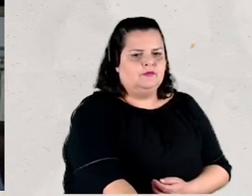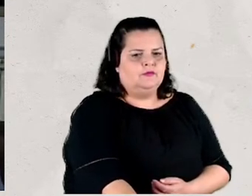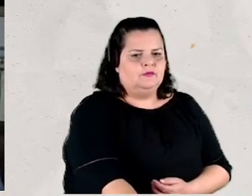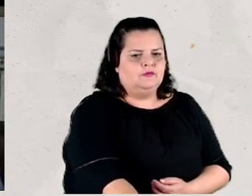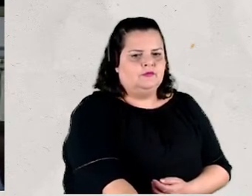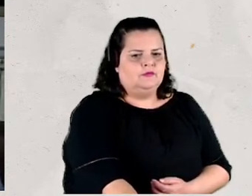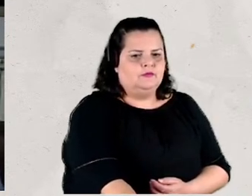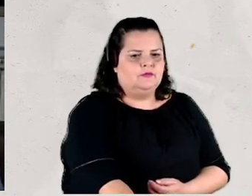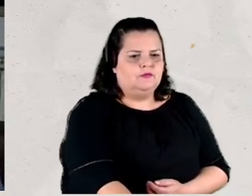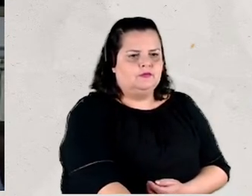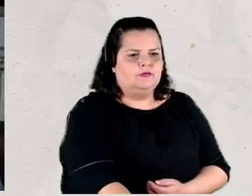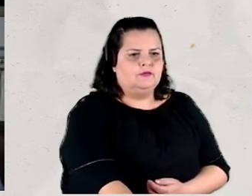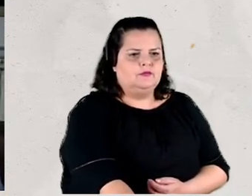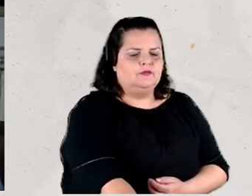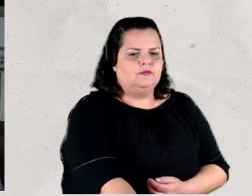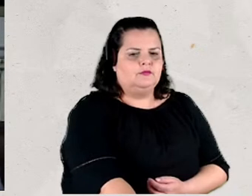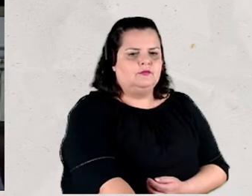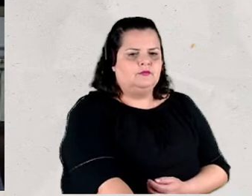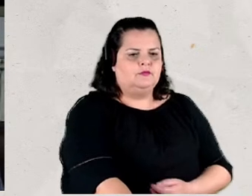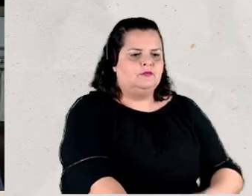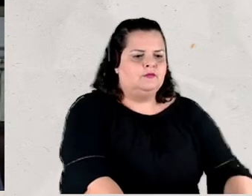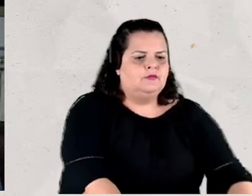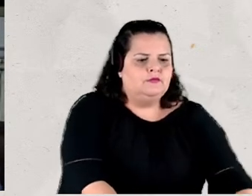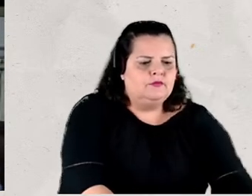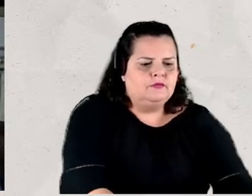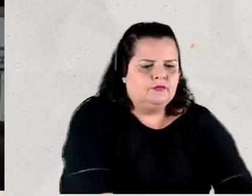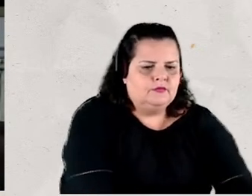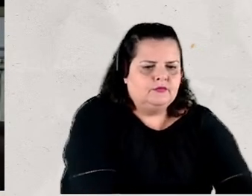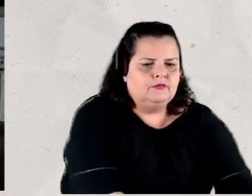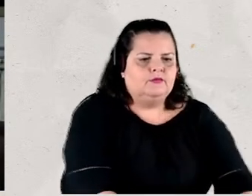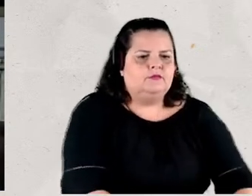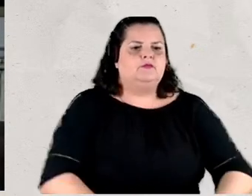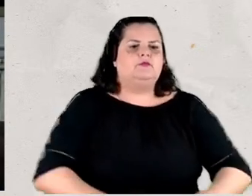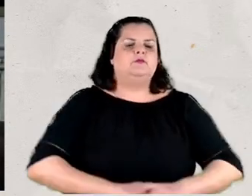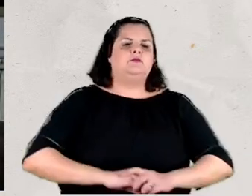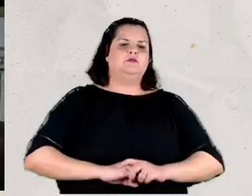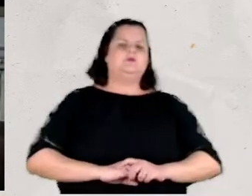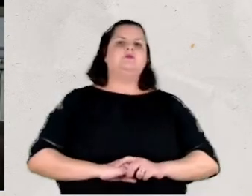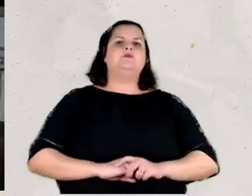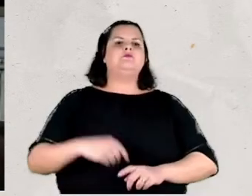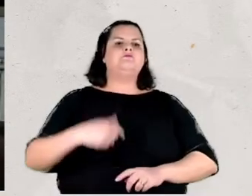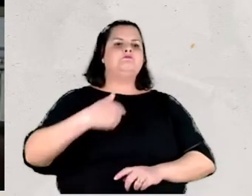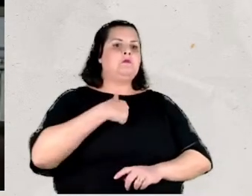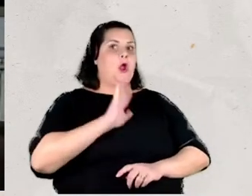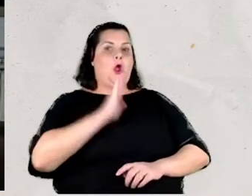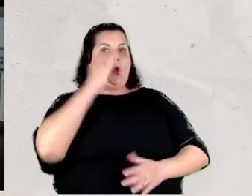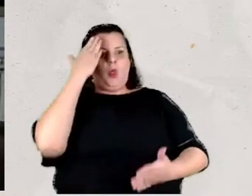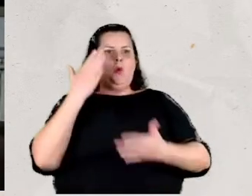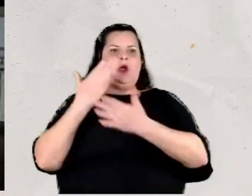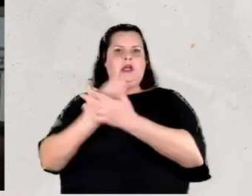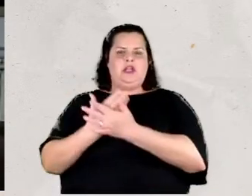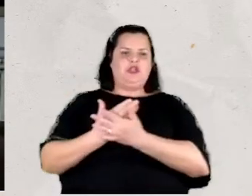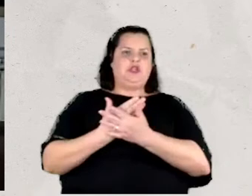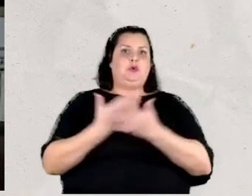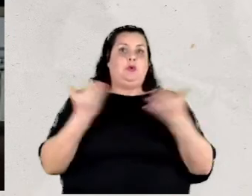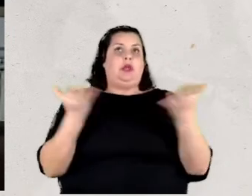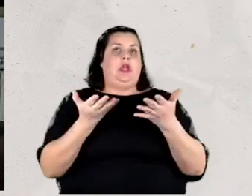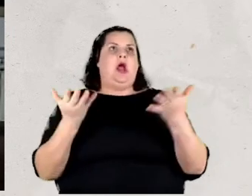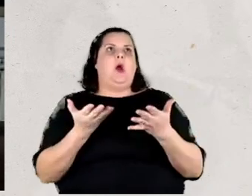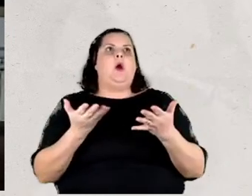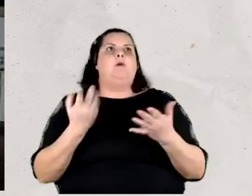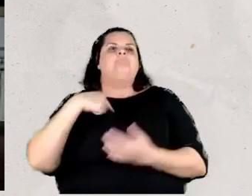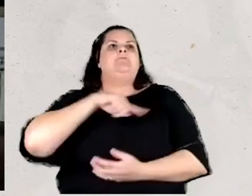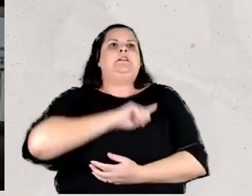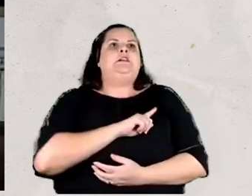the point where a two-state solution is not physically possible. I don't think we're there yet, but we're getting closer to that